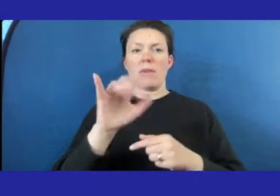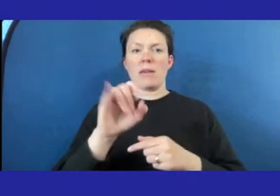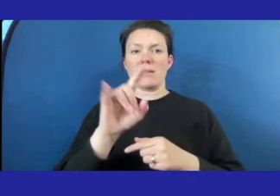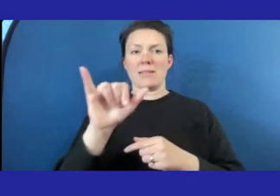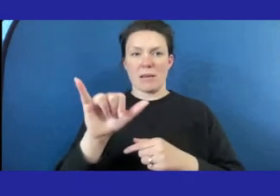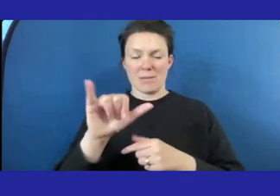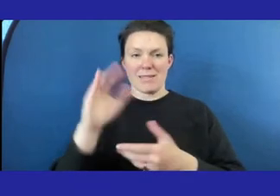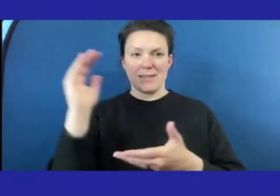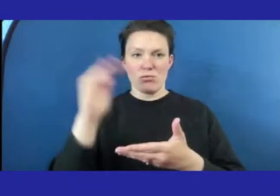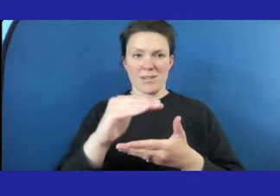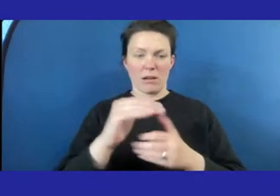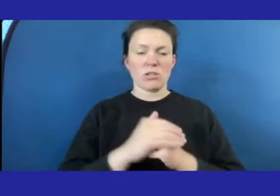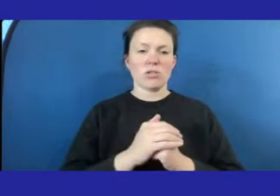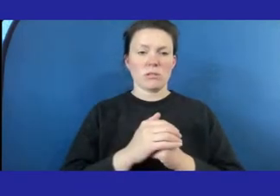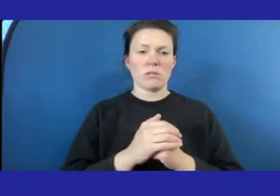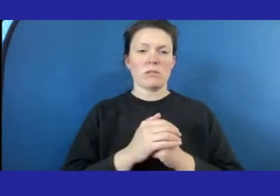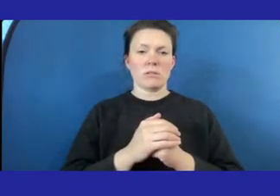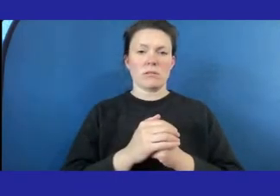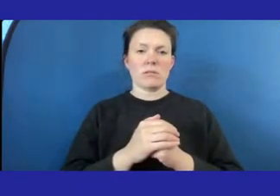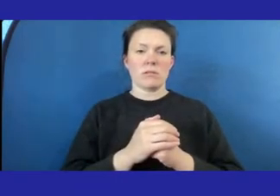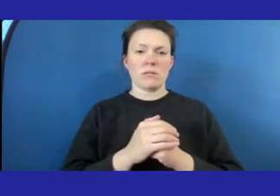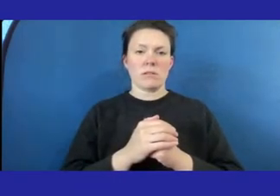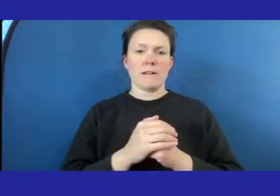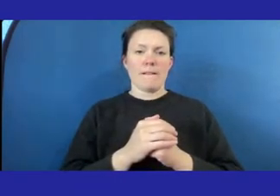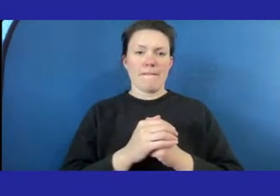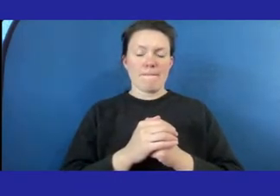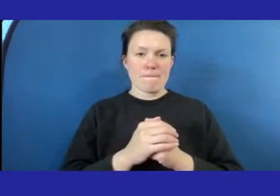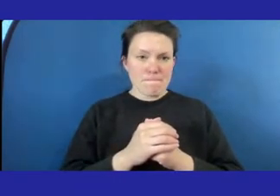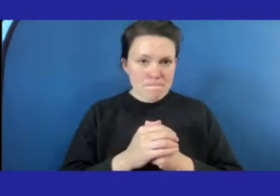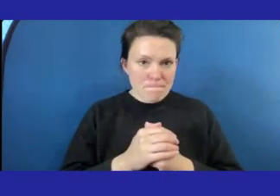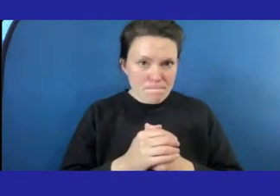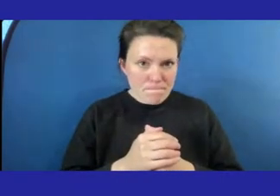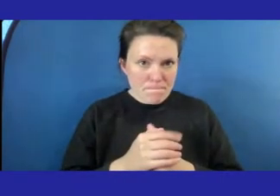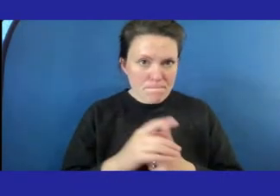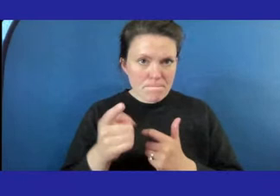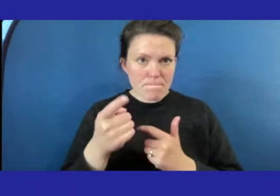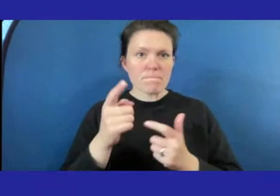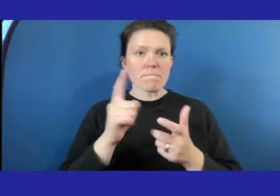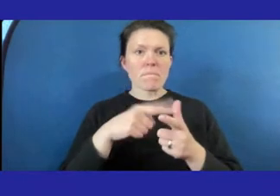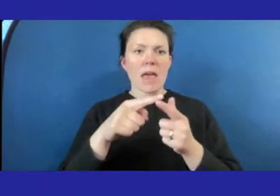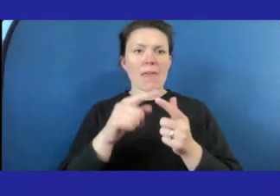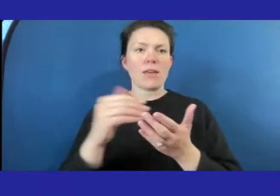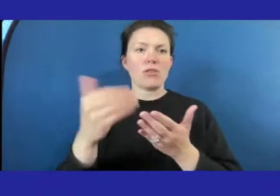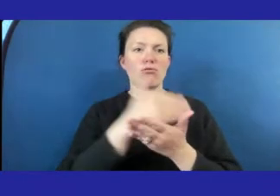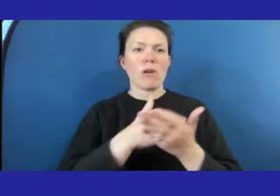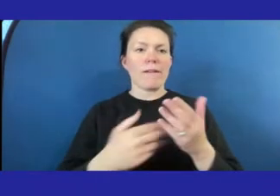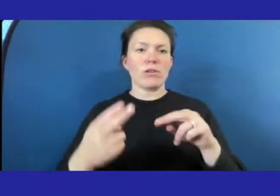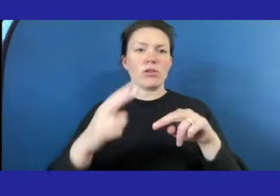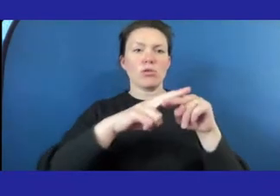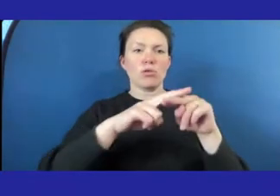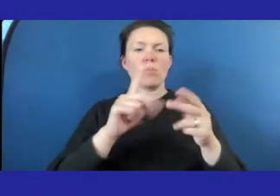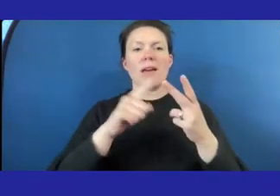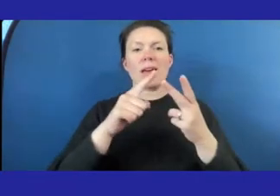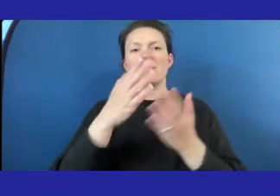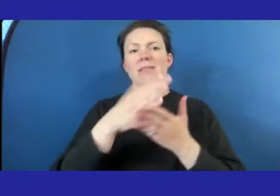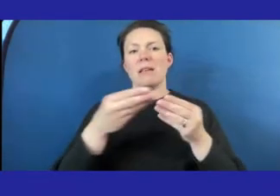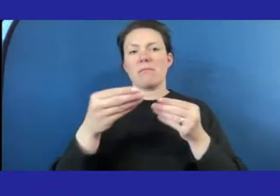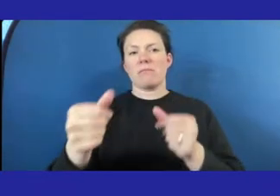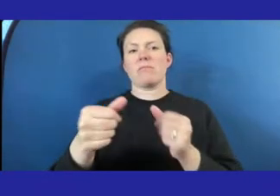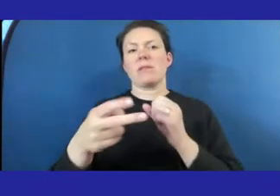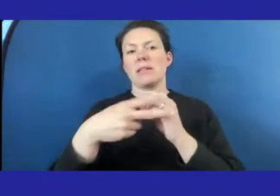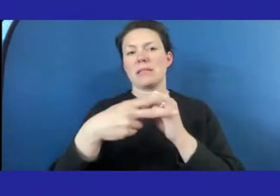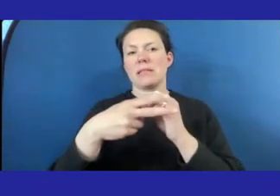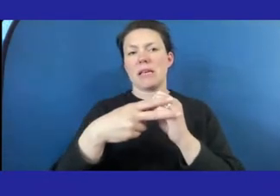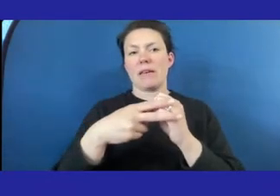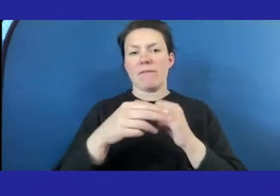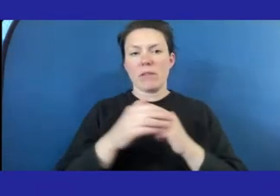that we will then translate into meeting it with internal initiatives related to revenue enhancement and expenditure savings, similar to the targets and